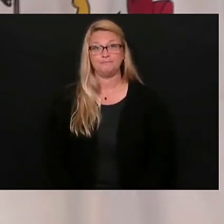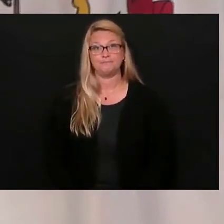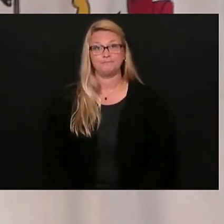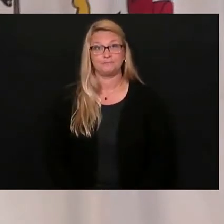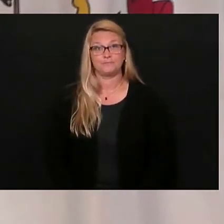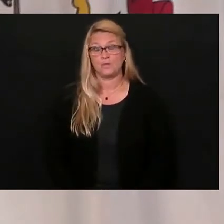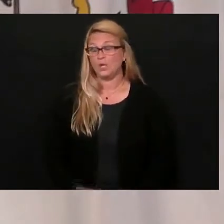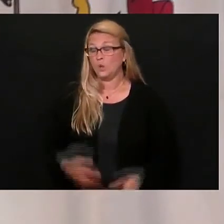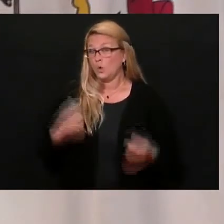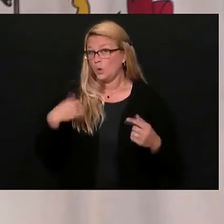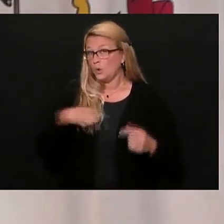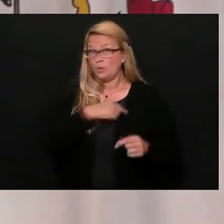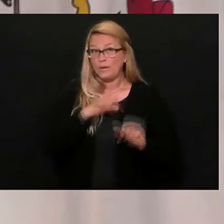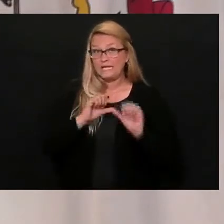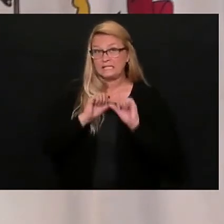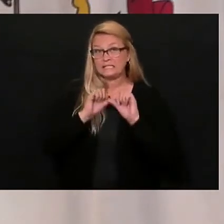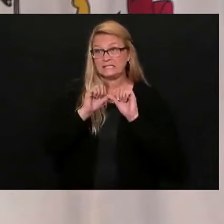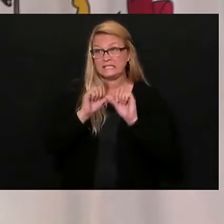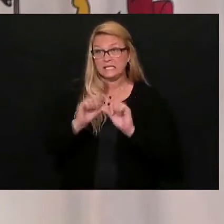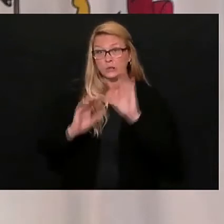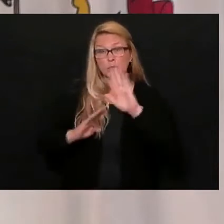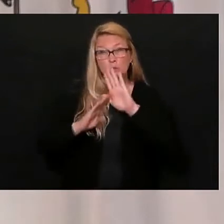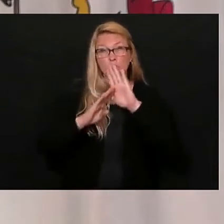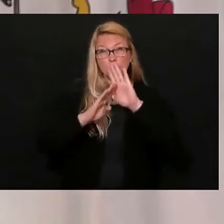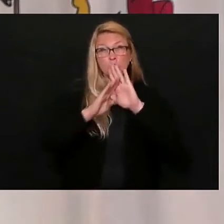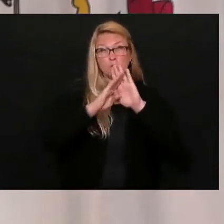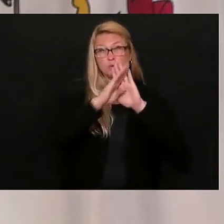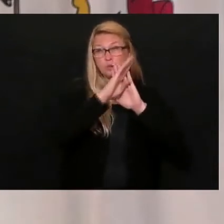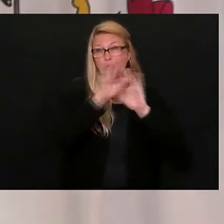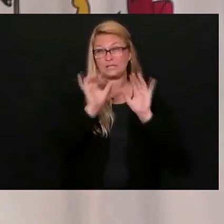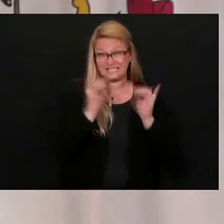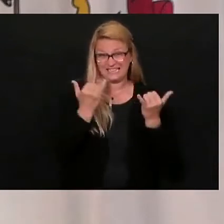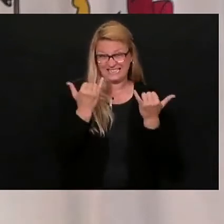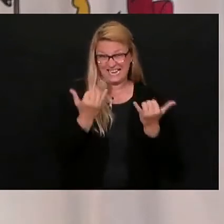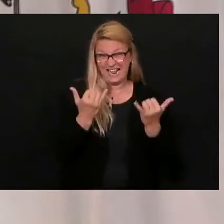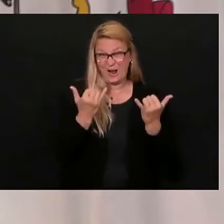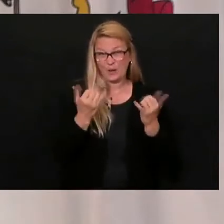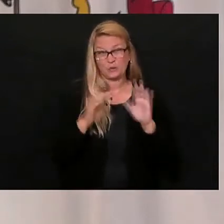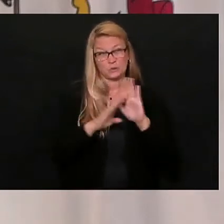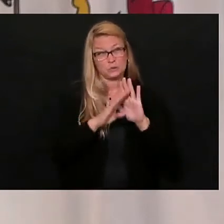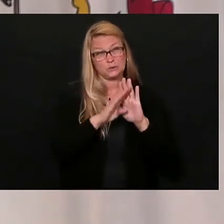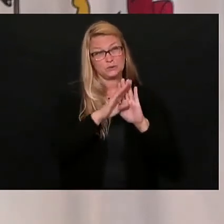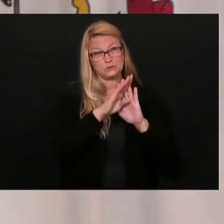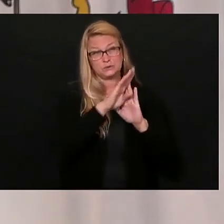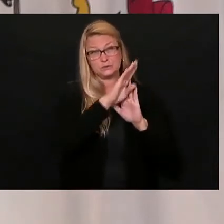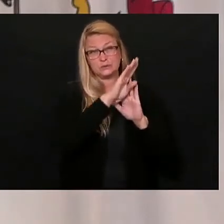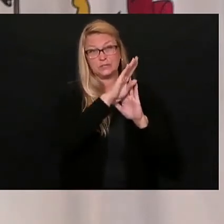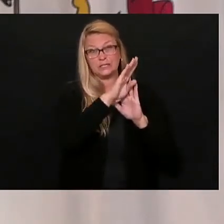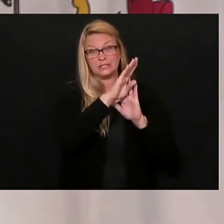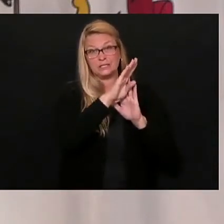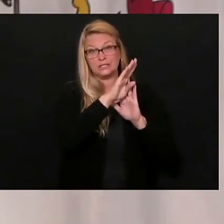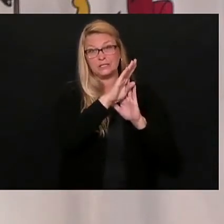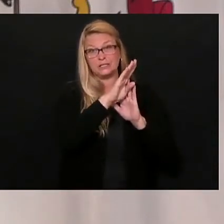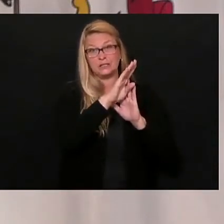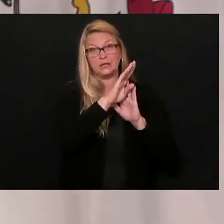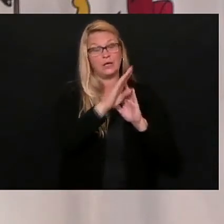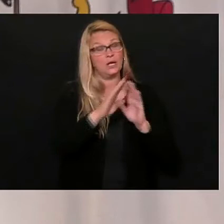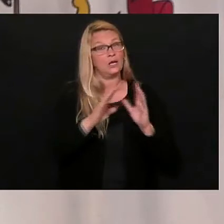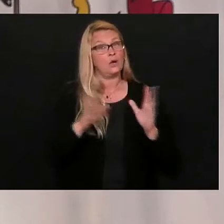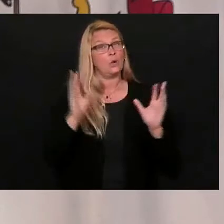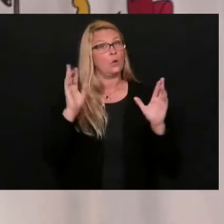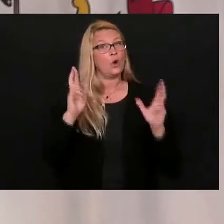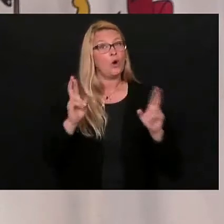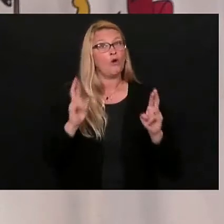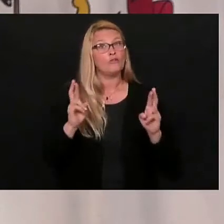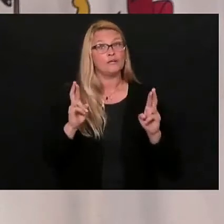If we continue to rise the way we're going and everything, it ultimately will come to at some point in time that